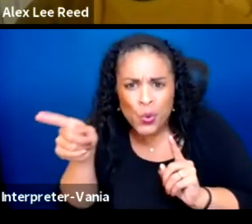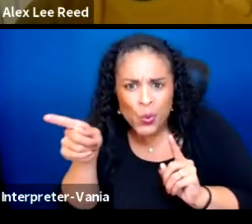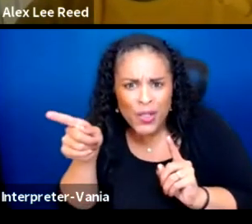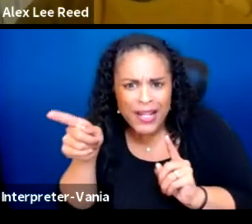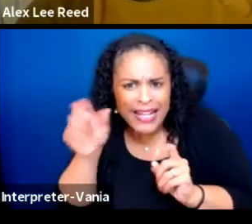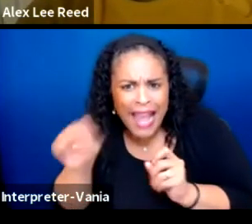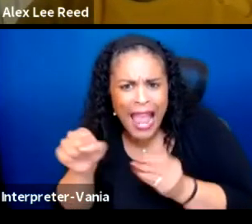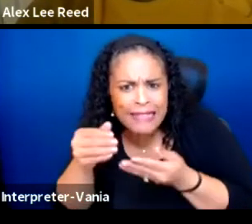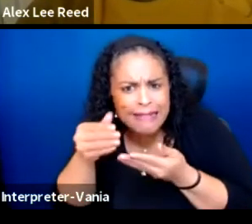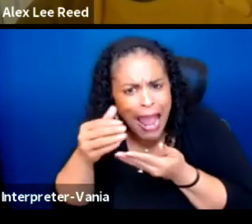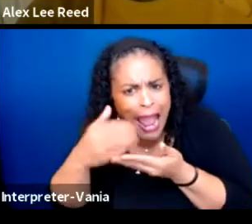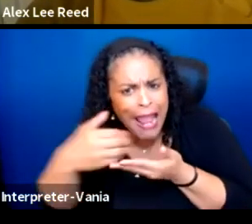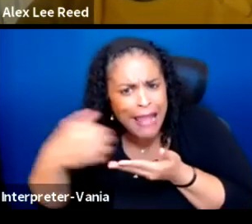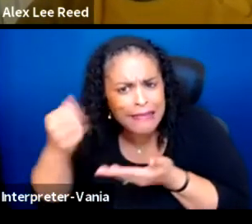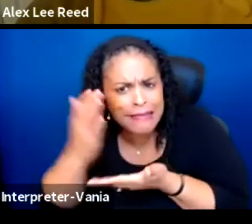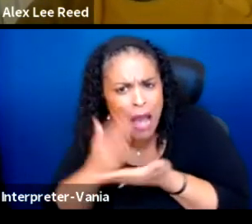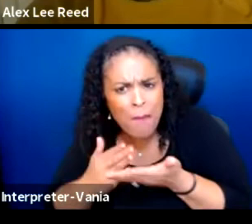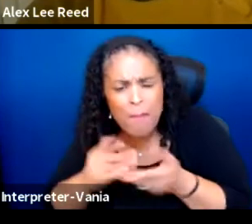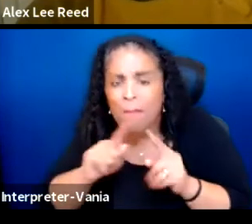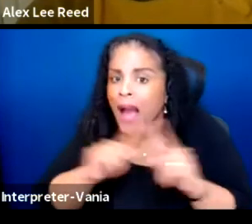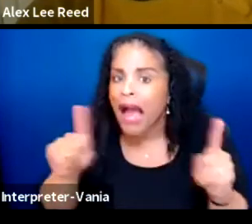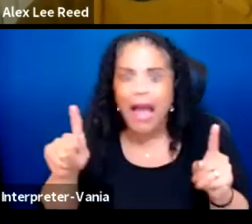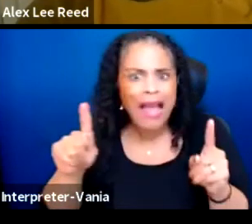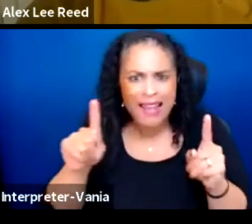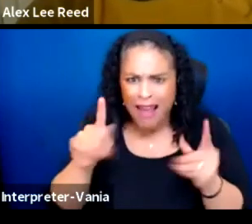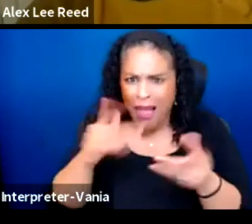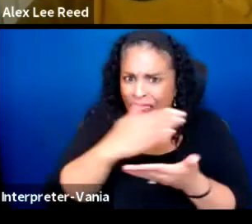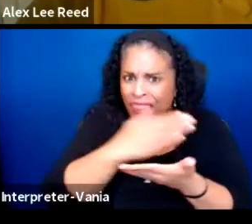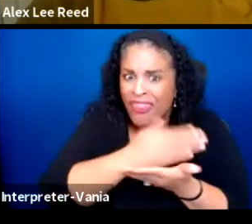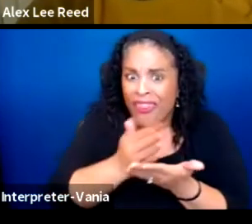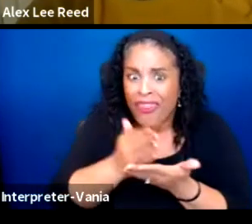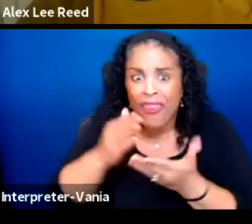the pie is actually bigger than you think it is.